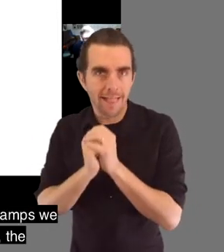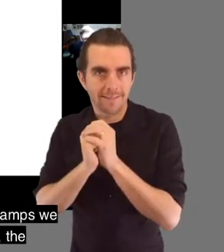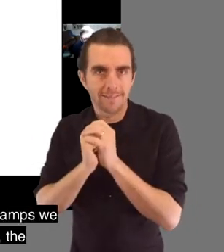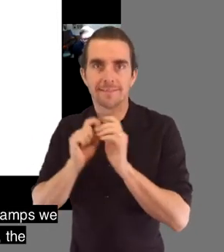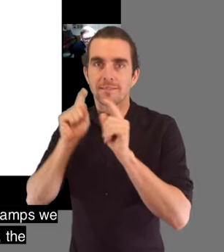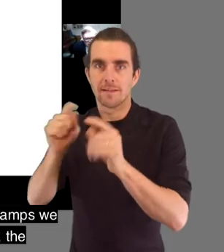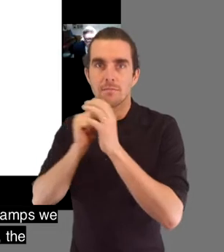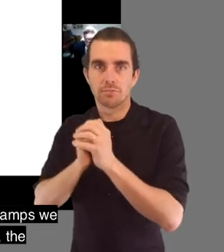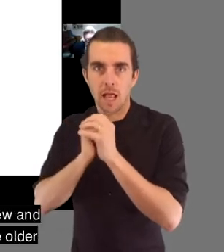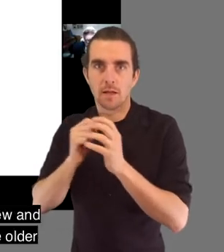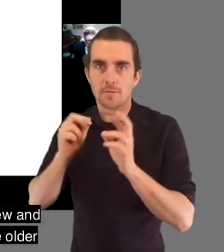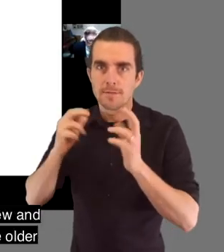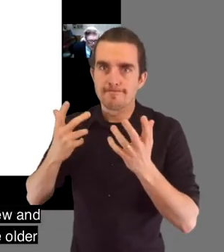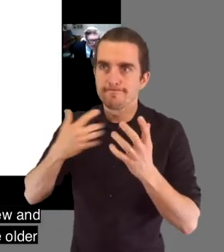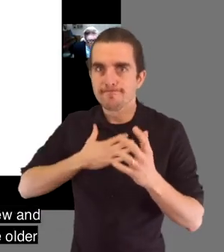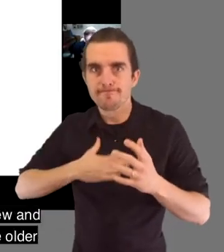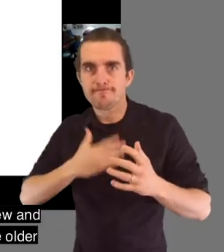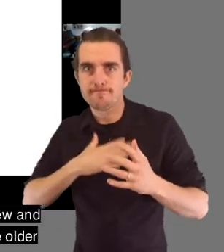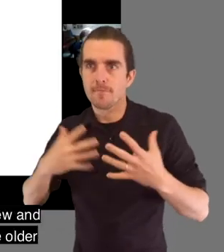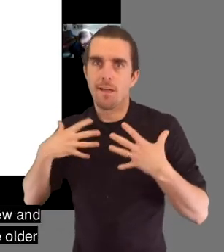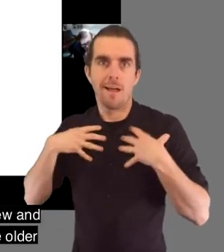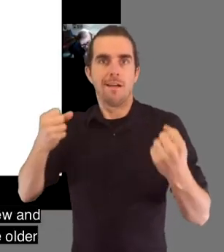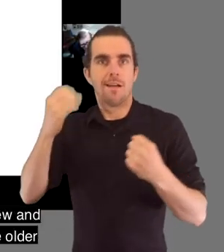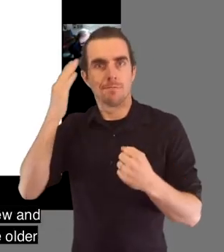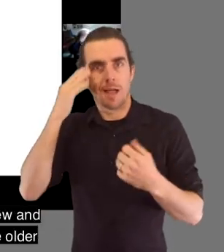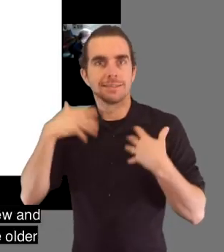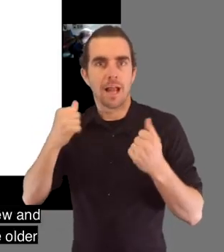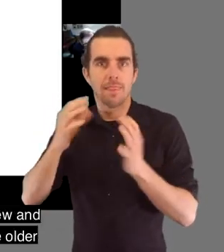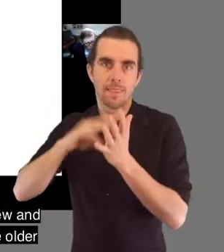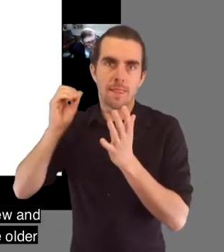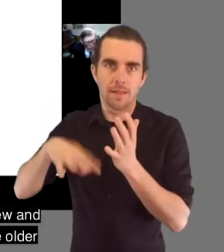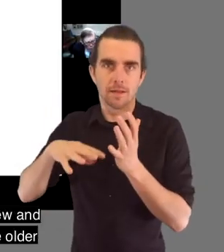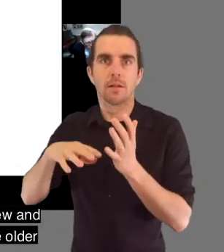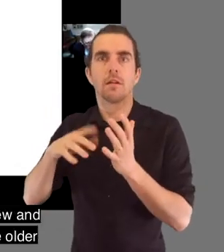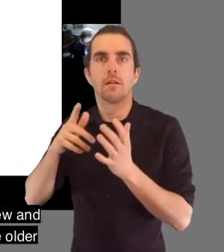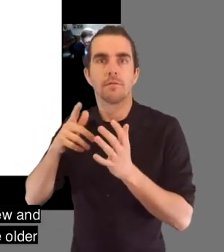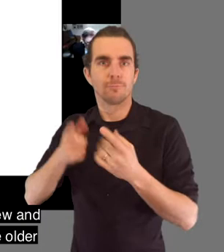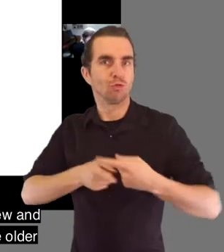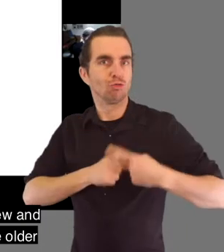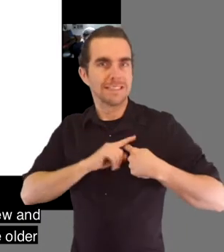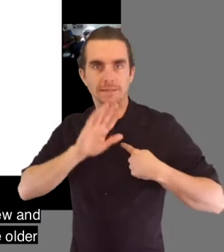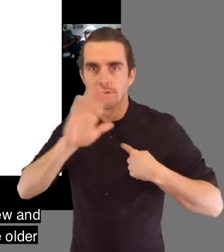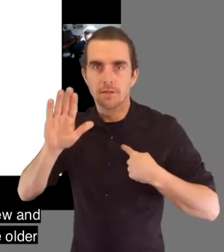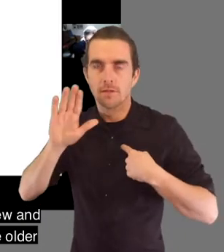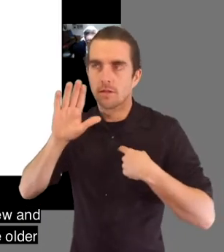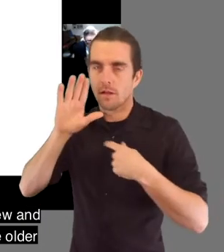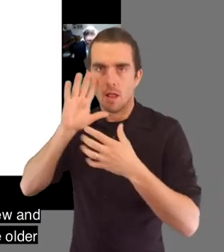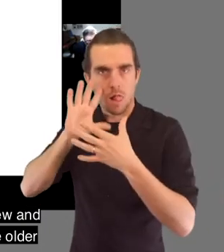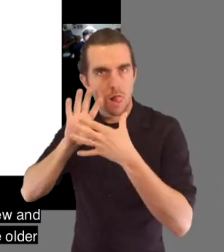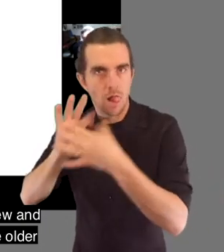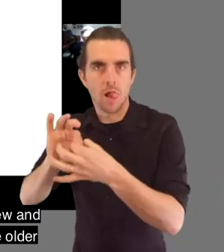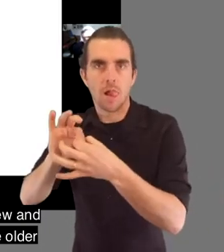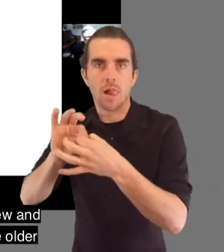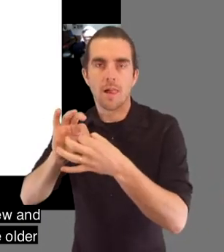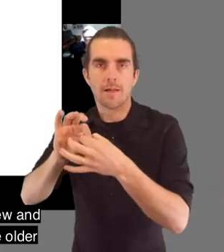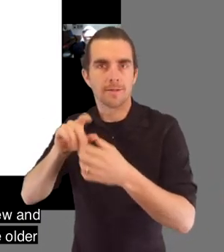earlier, the combination of a more modern view and Christianity view latched onto